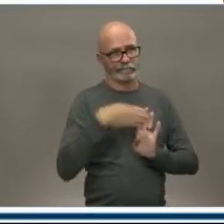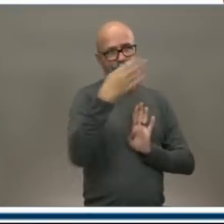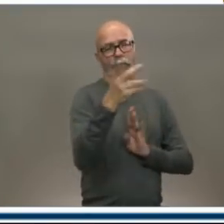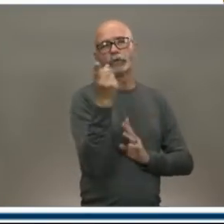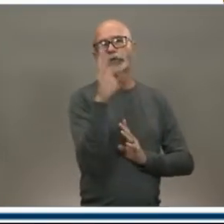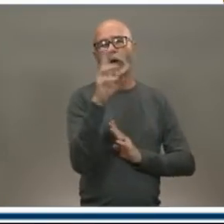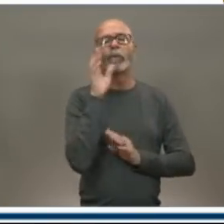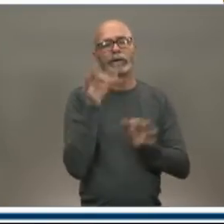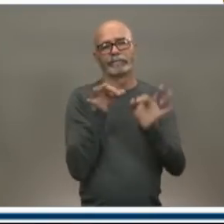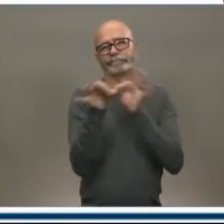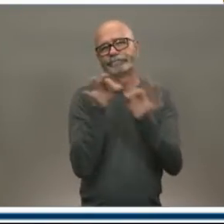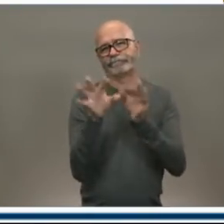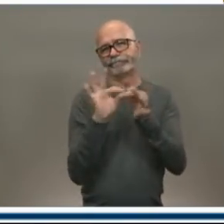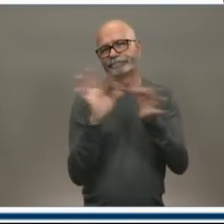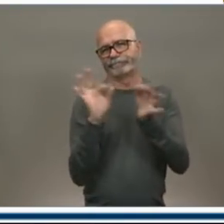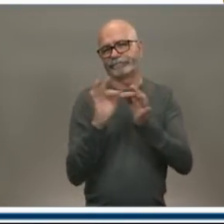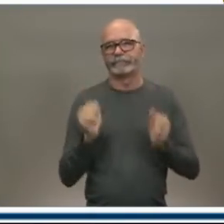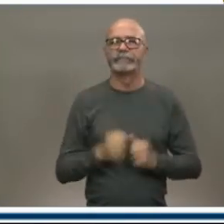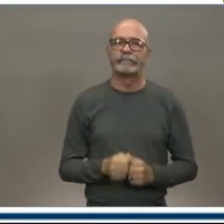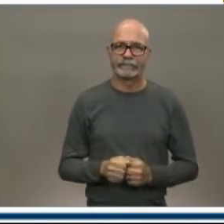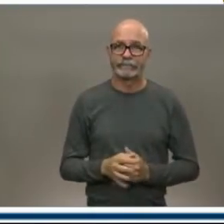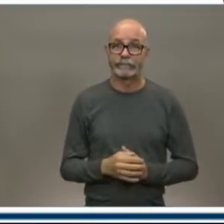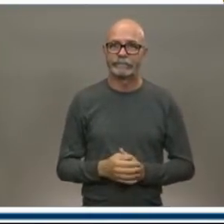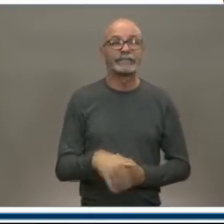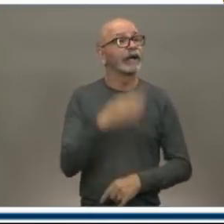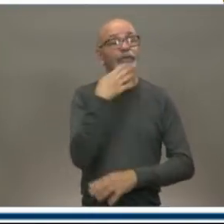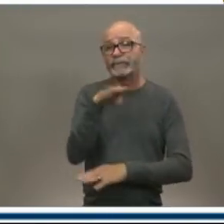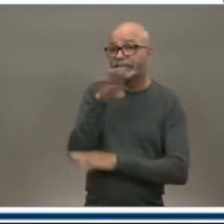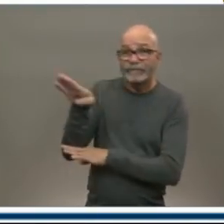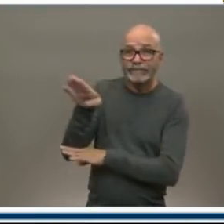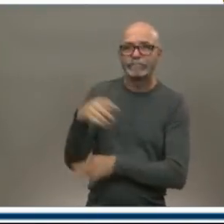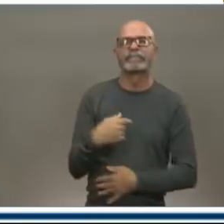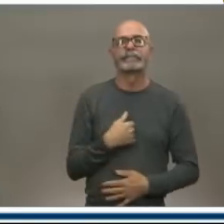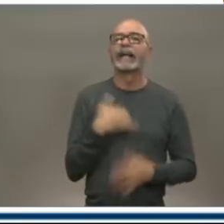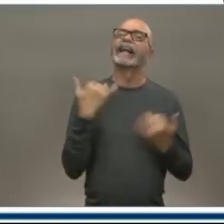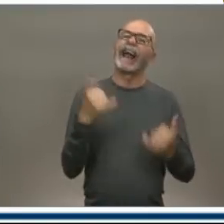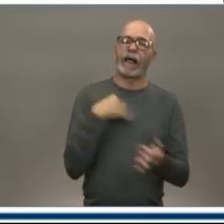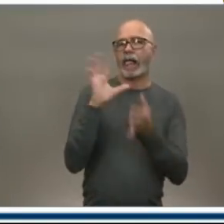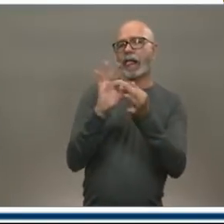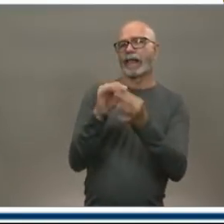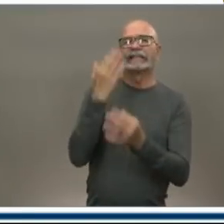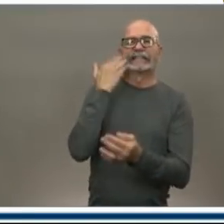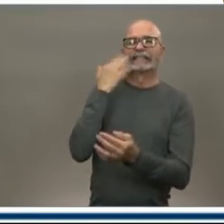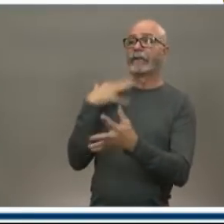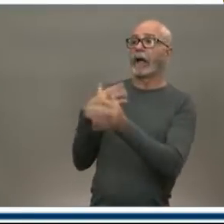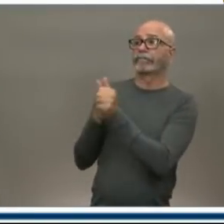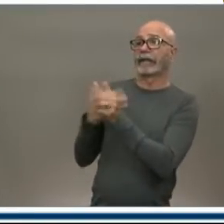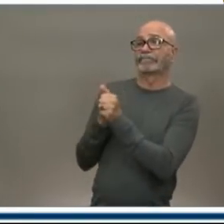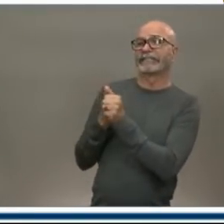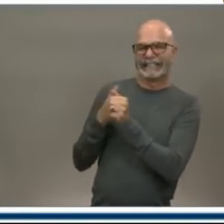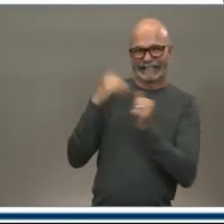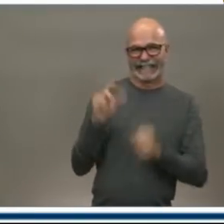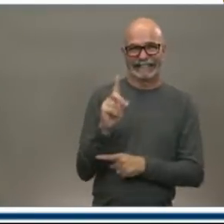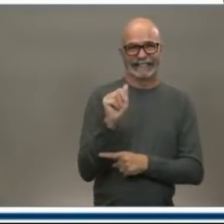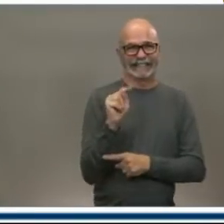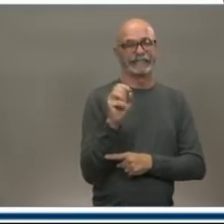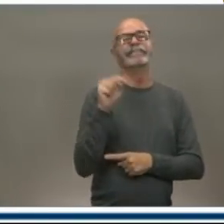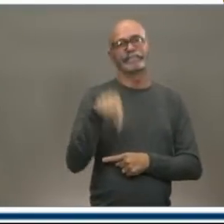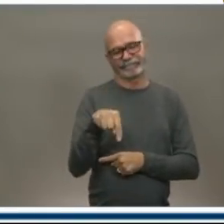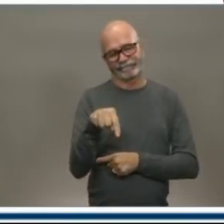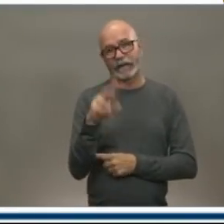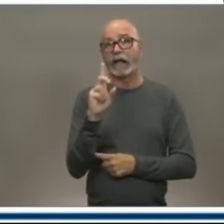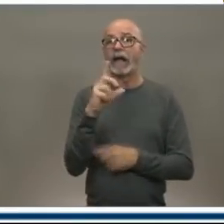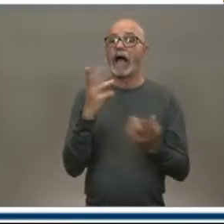everybody. I'll start today, as I always do, by giving an update on our cases here in Nova Scotia. As you may have